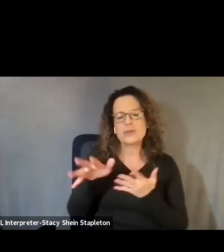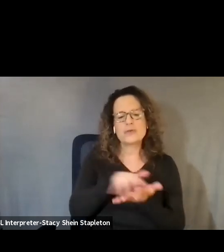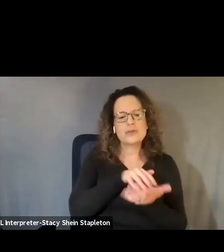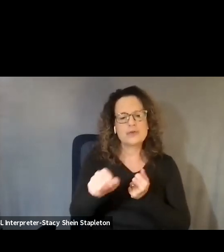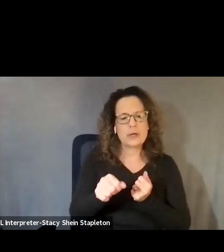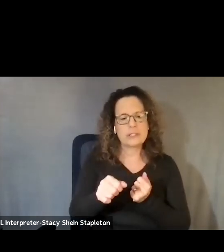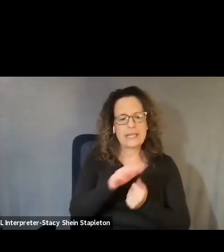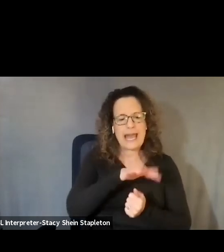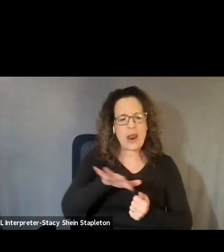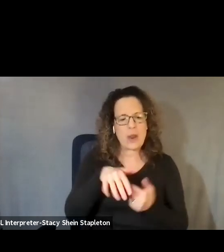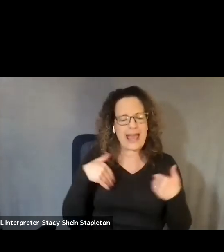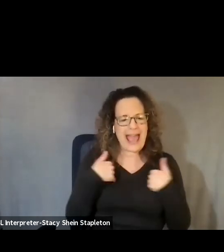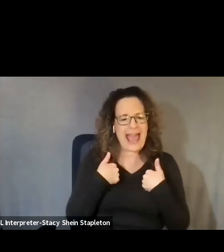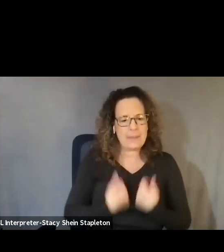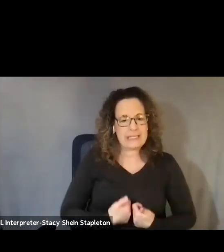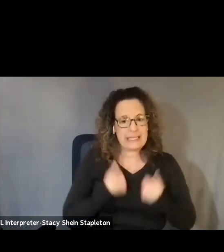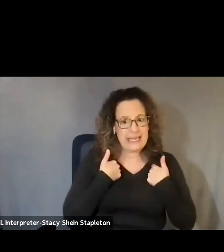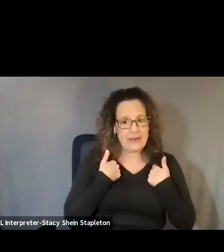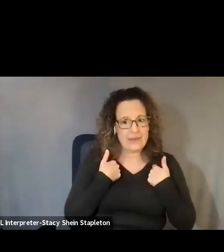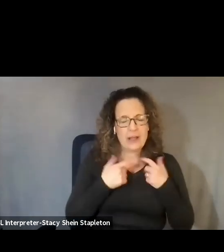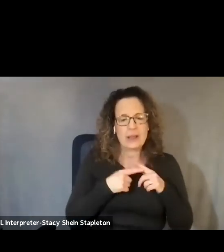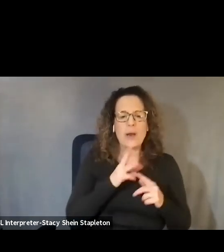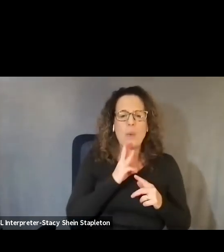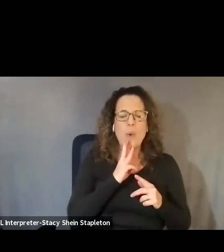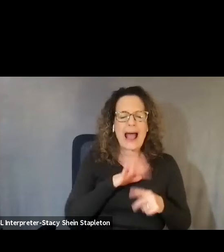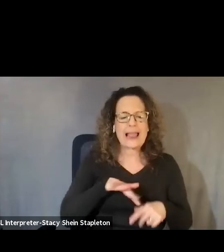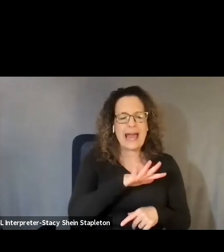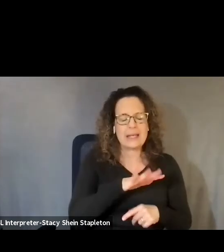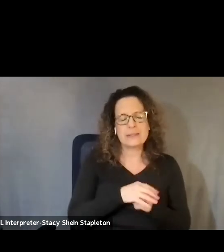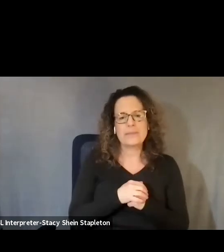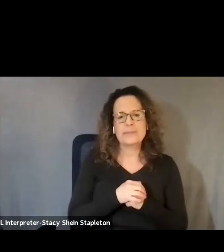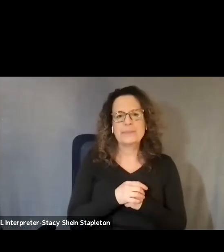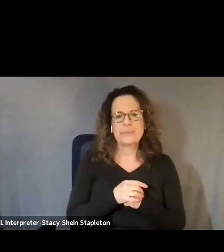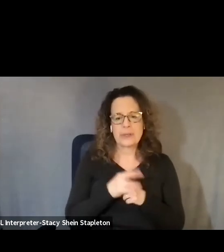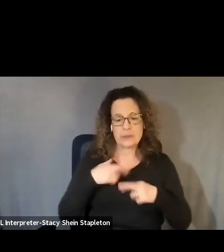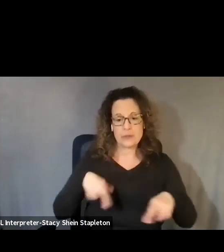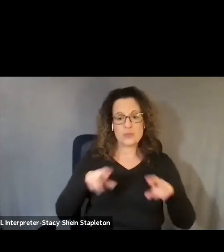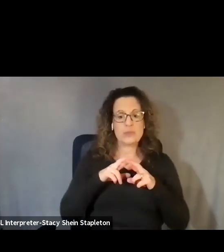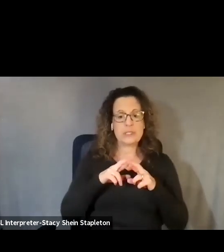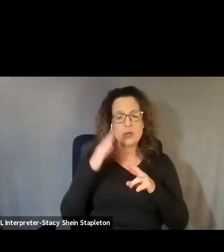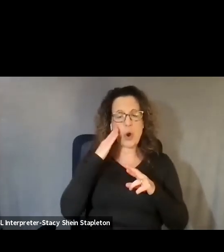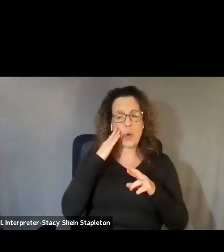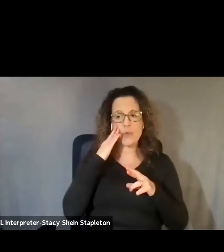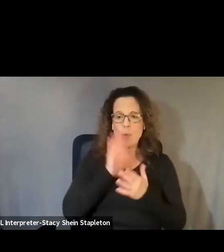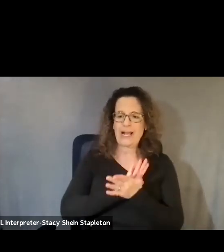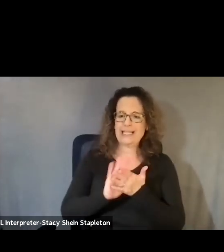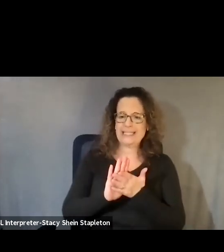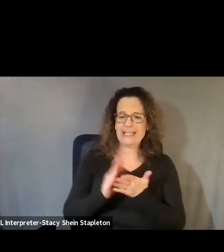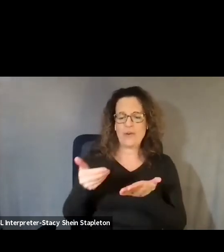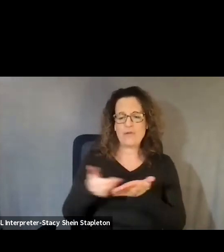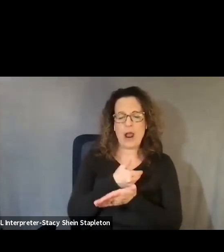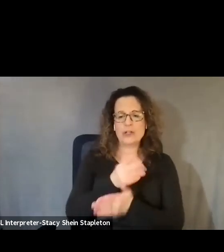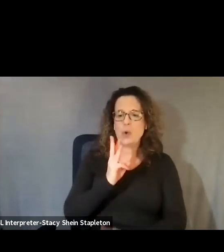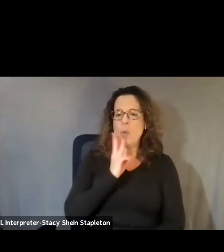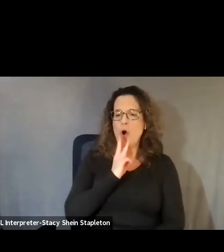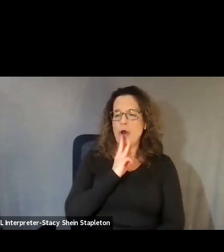wetlands. Because we live in not just a region that's known for a clean, fresh water, 20-some%